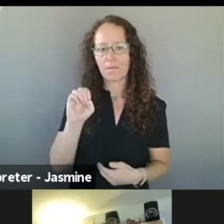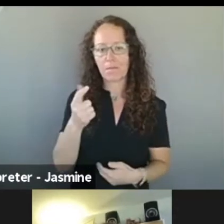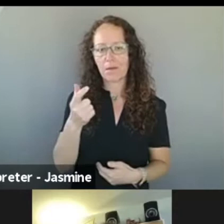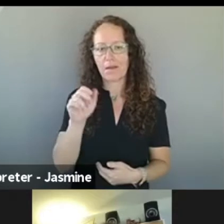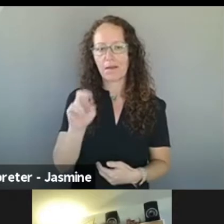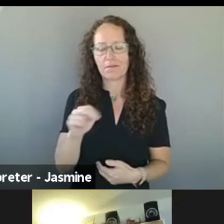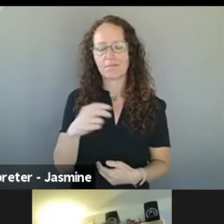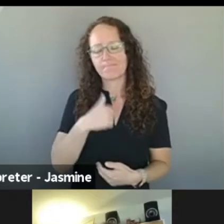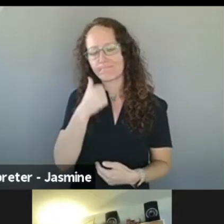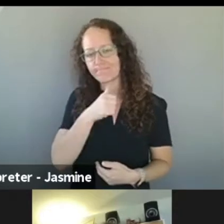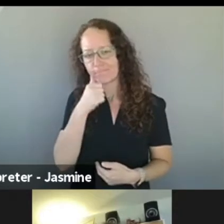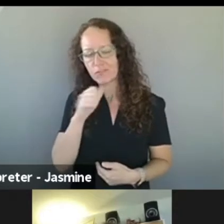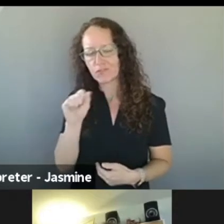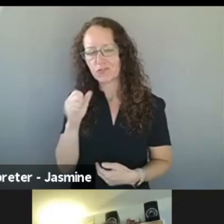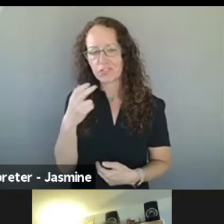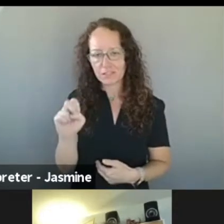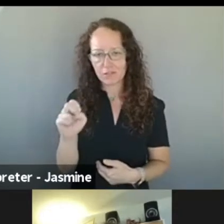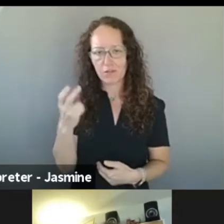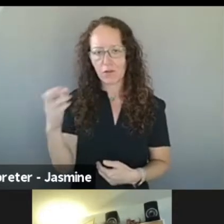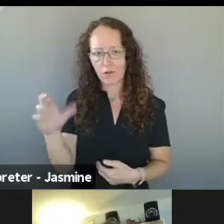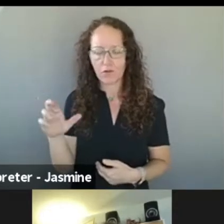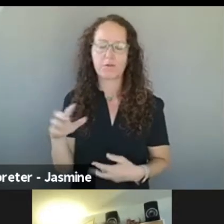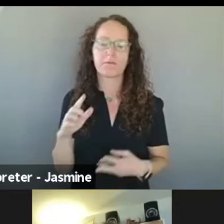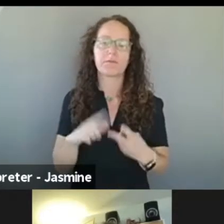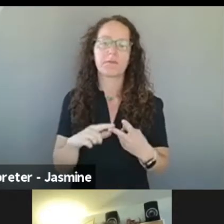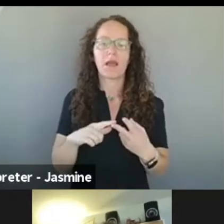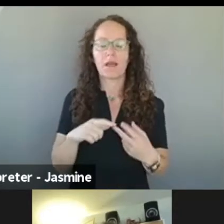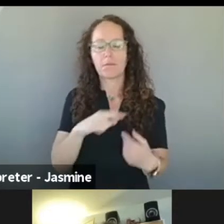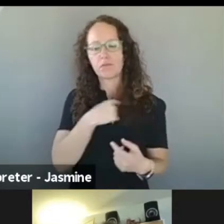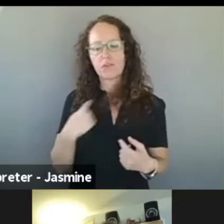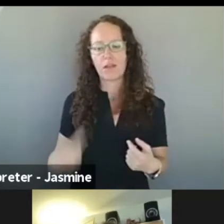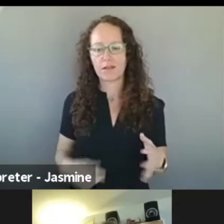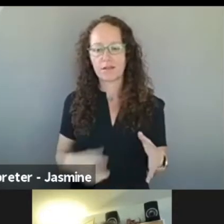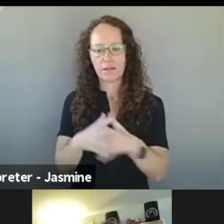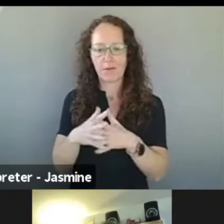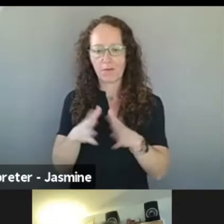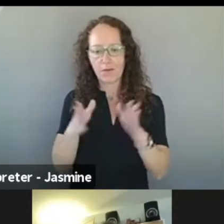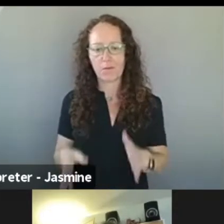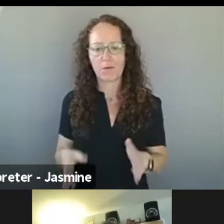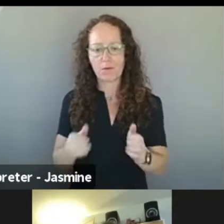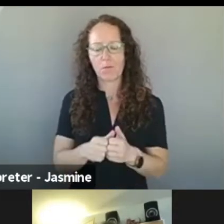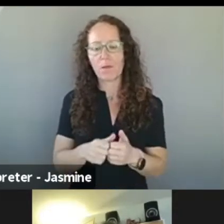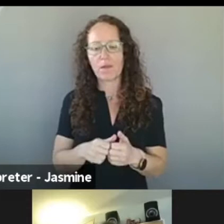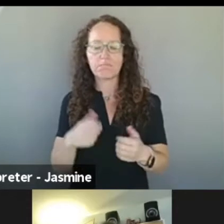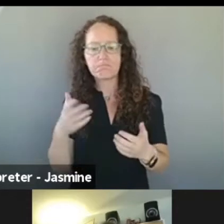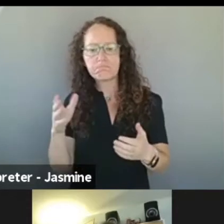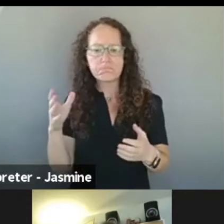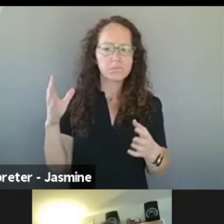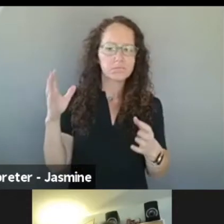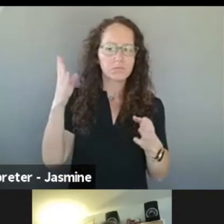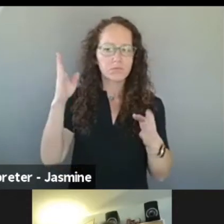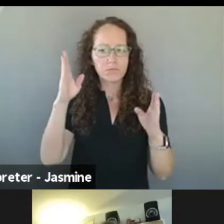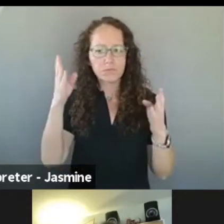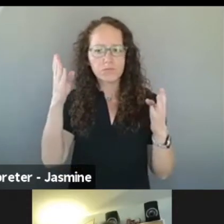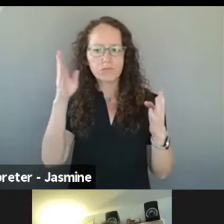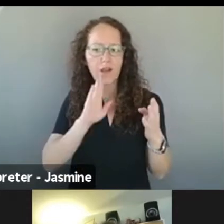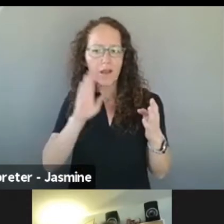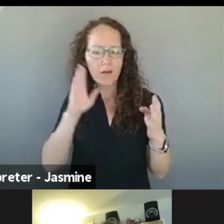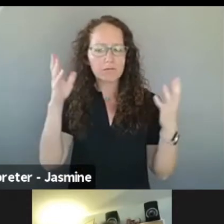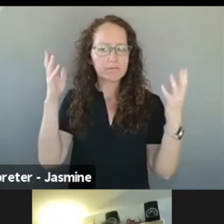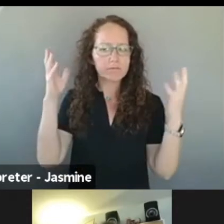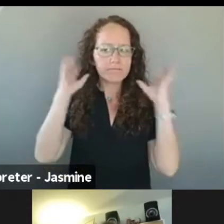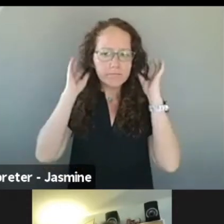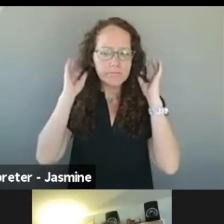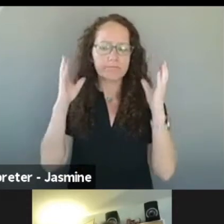her pronouns, and I am a Chinese American person with medium dark brown hair and glasses, and I'm wearing a black sweater. I am also